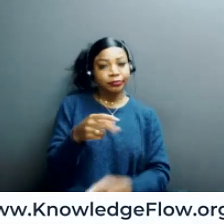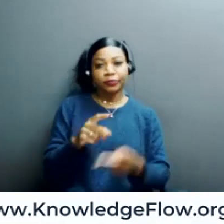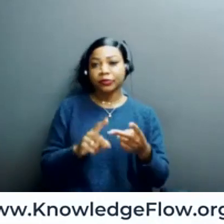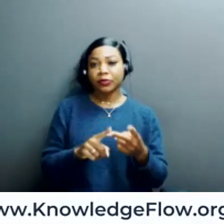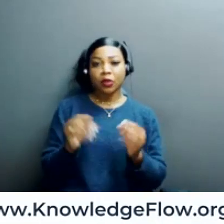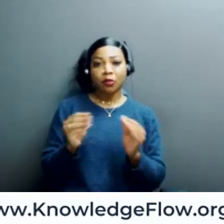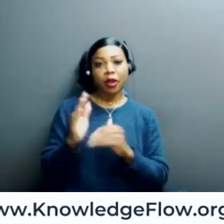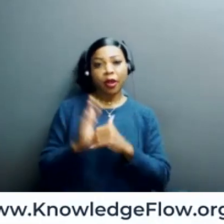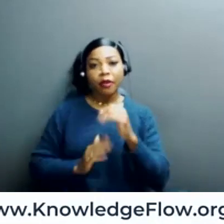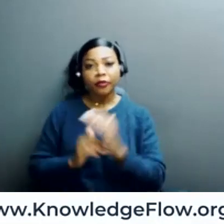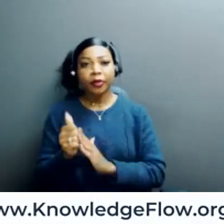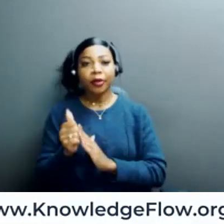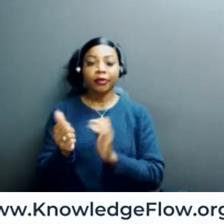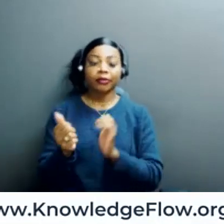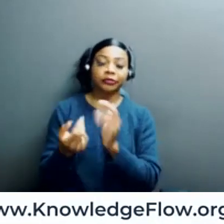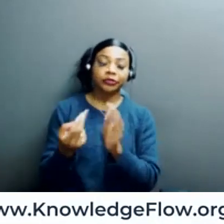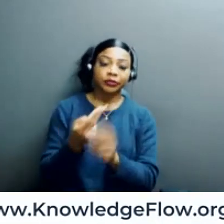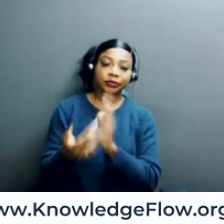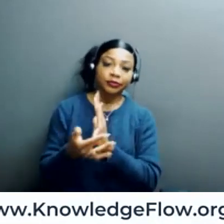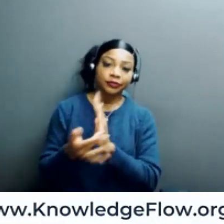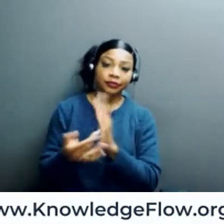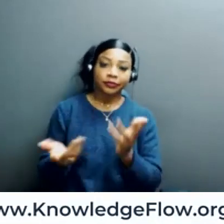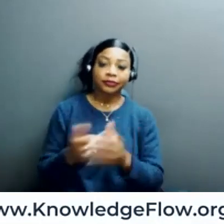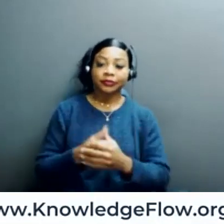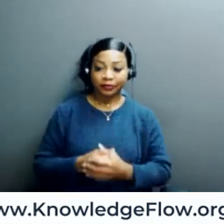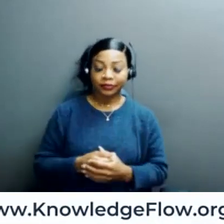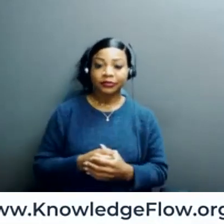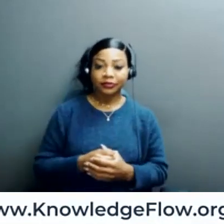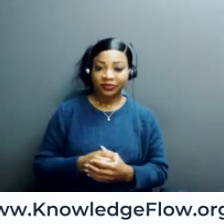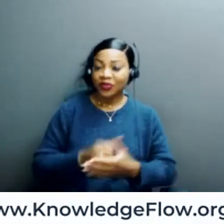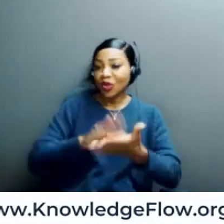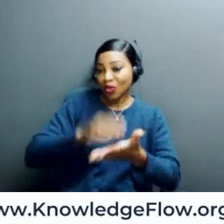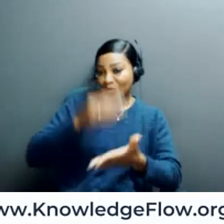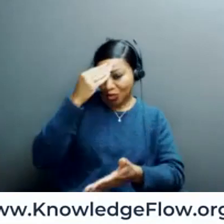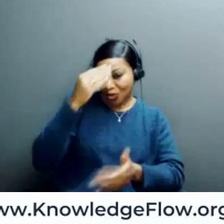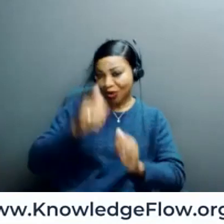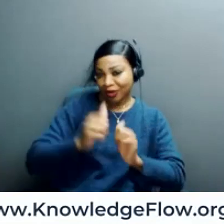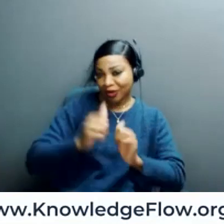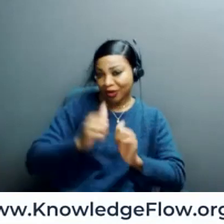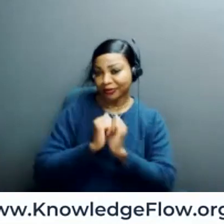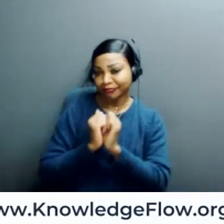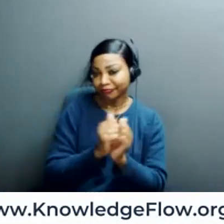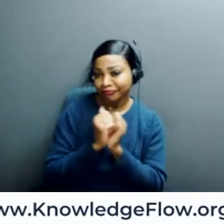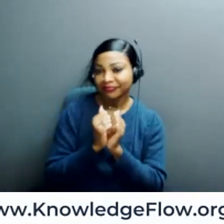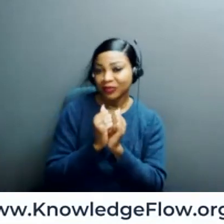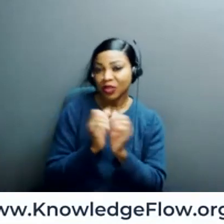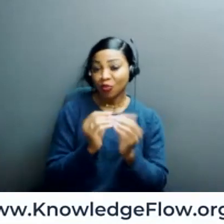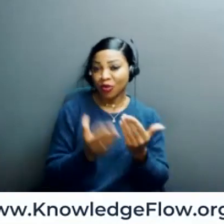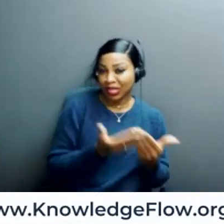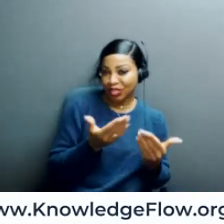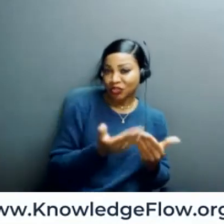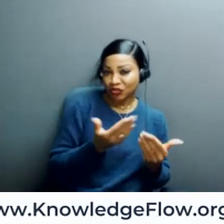more comfortable with technology like learning together is less daunting absolutely